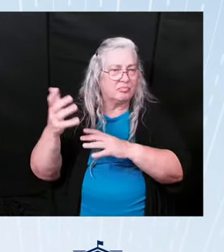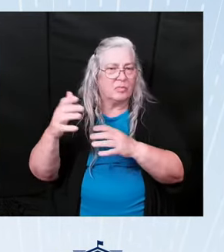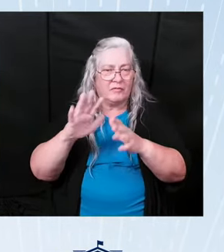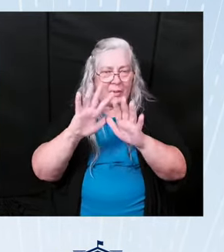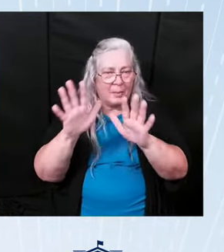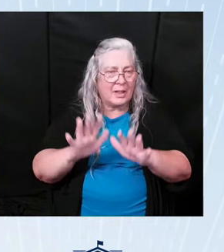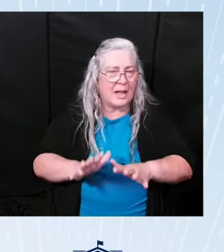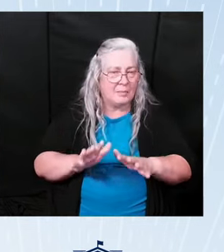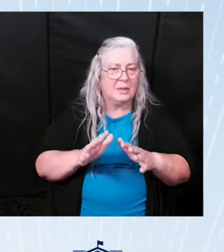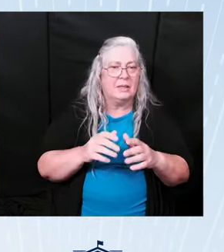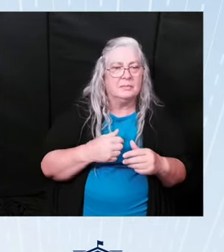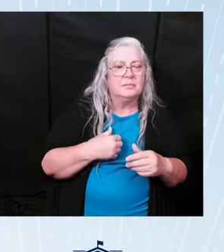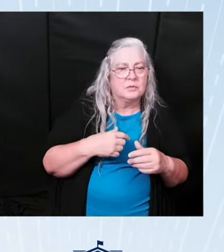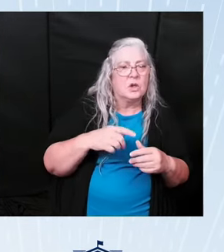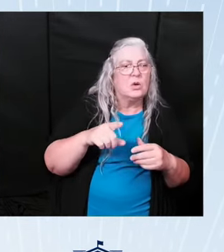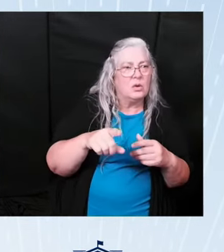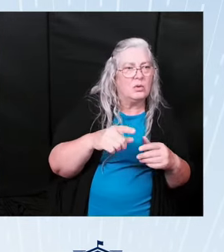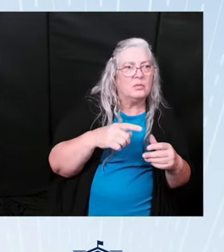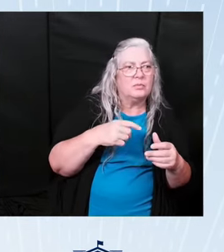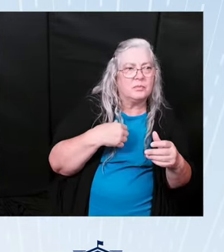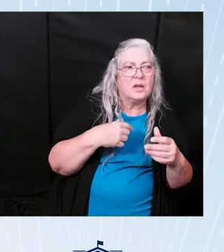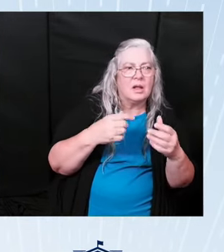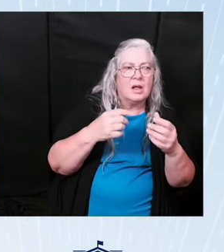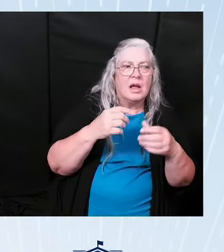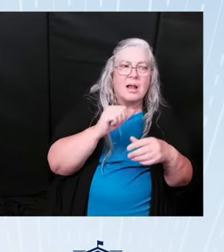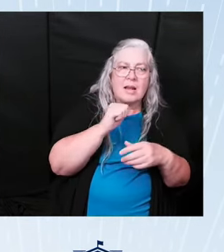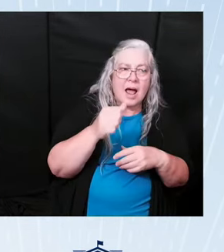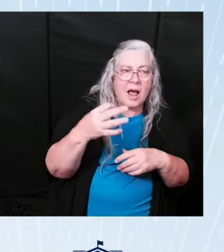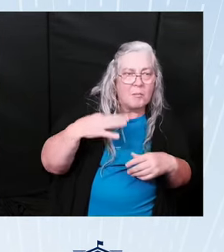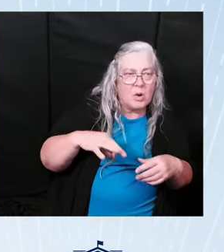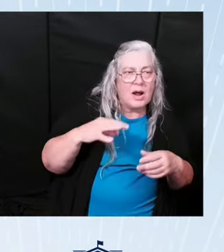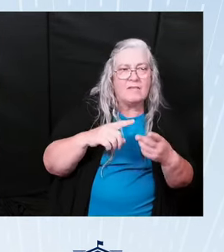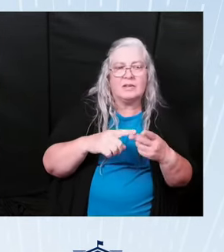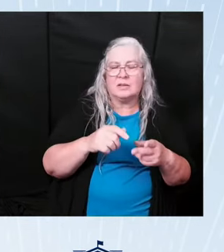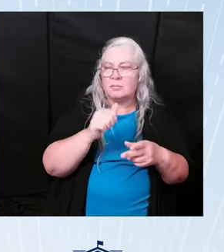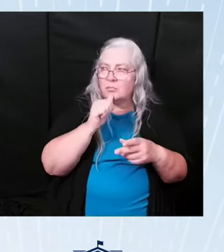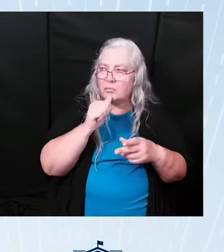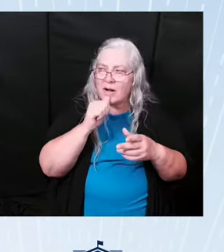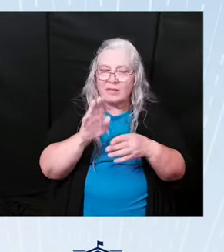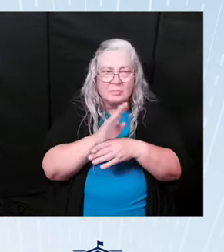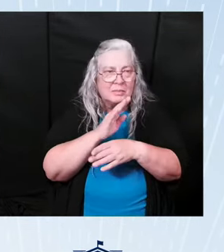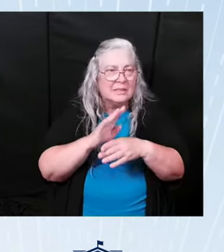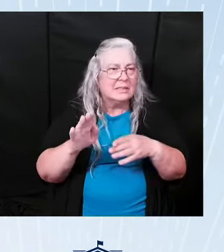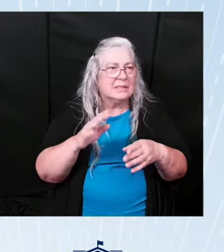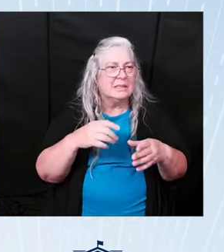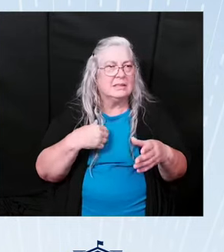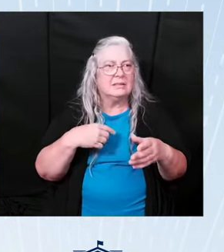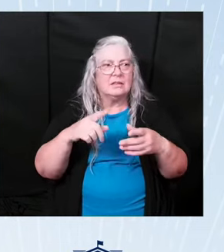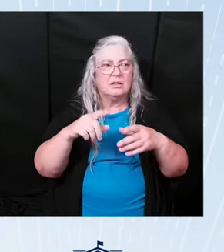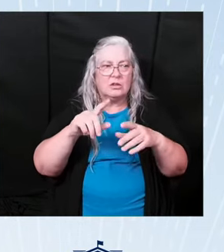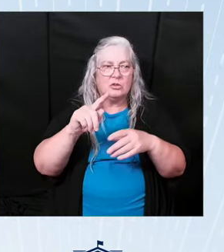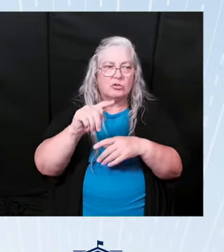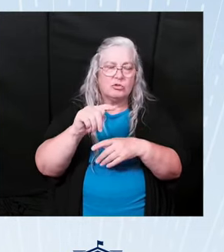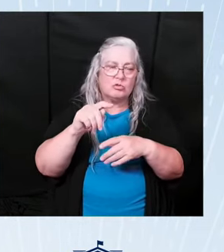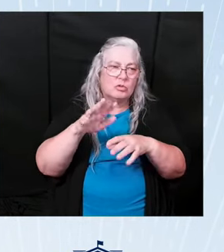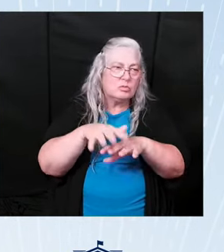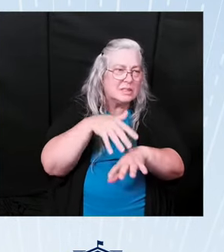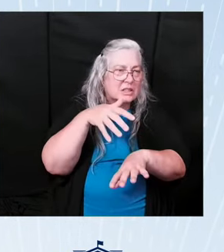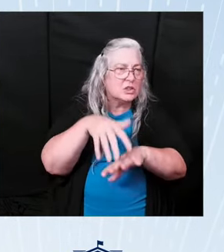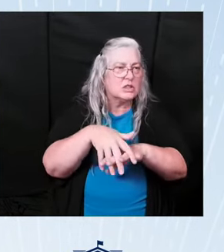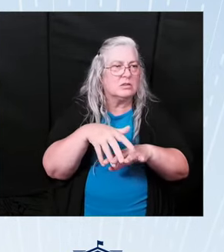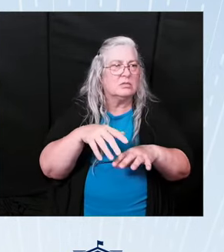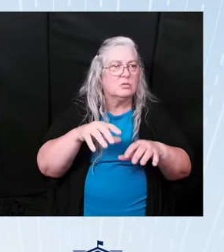than $800 million in climate resilience. We have to keep it up, and we have to keep it up together, really in